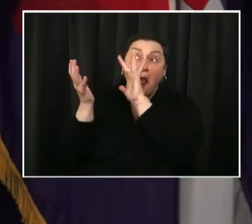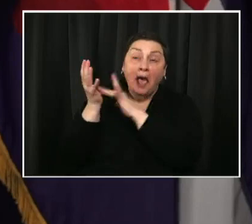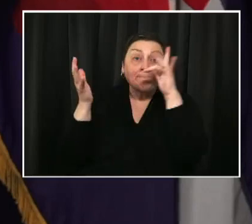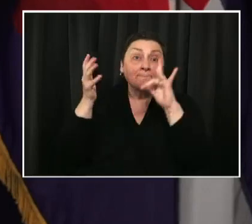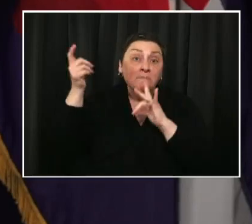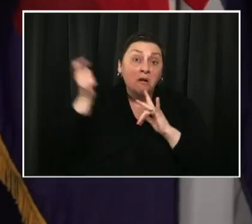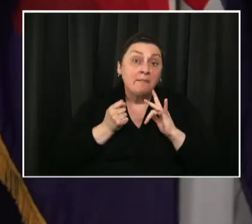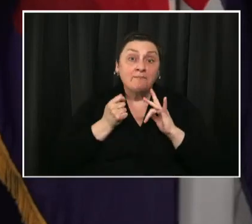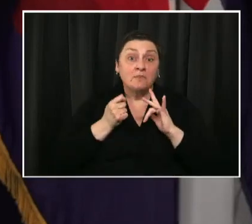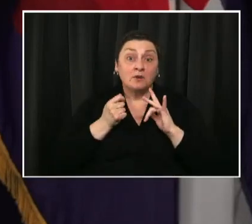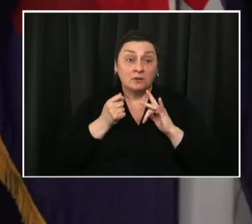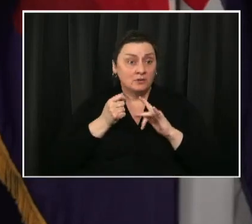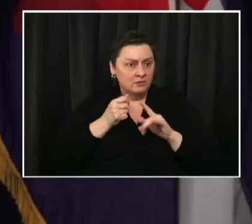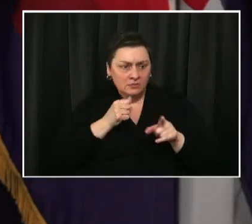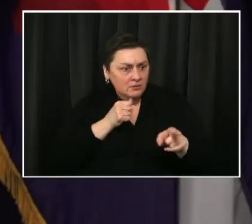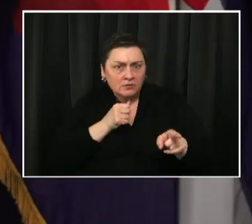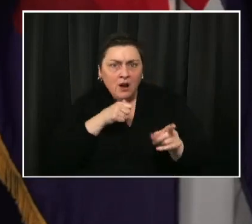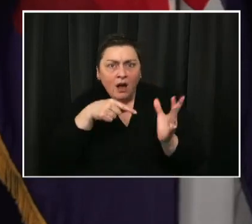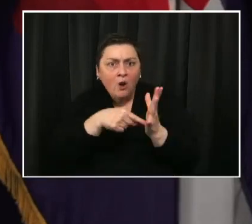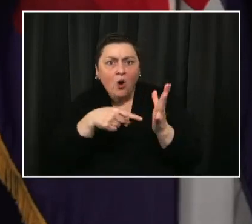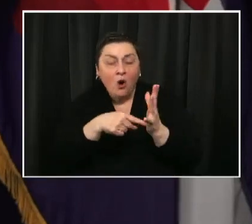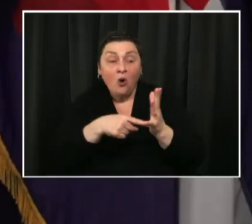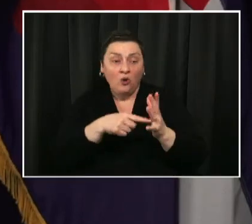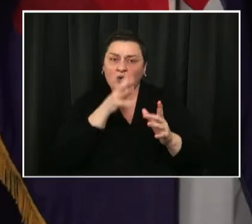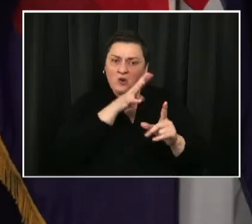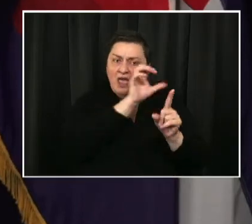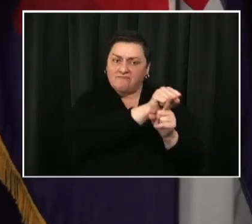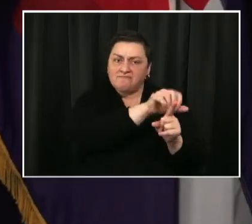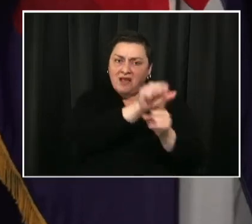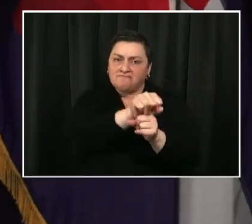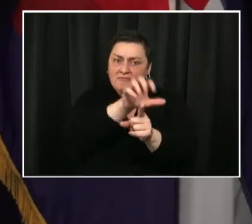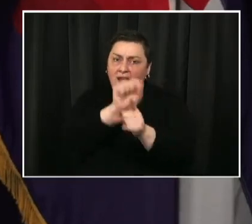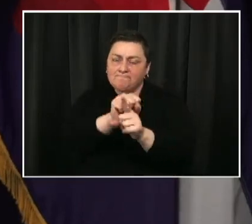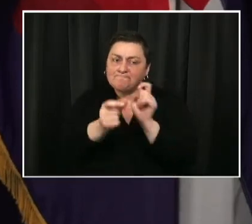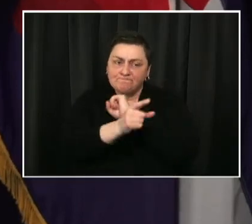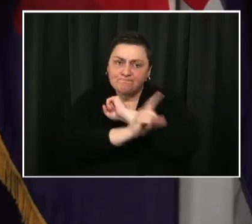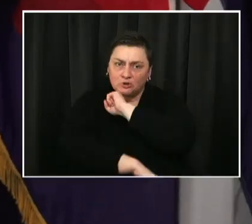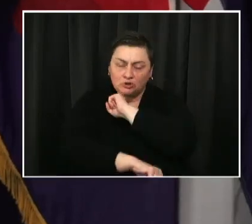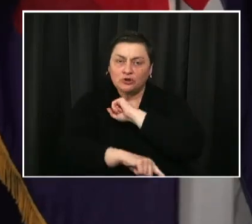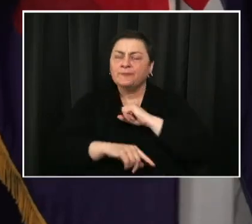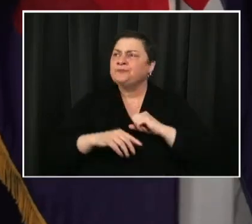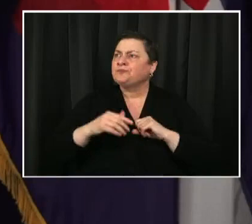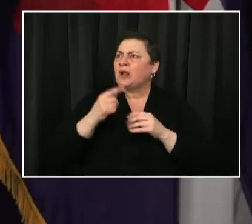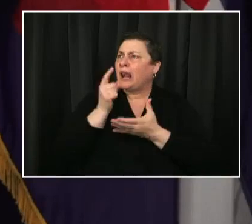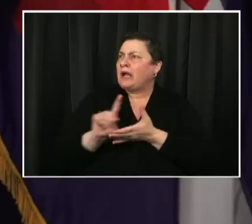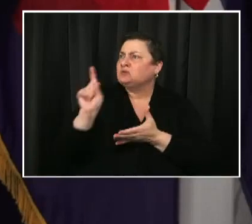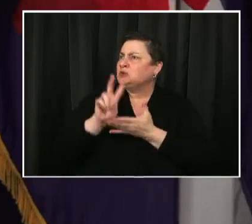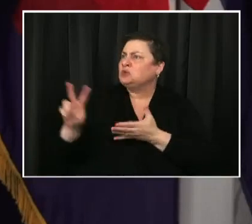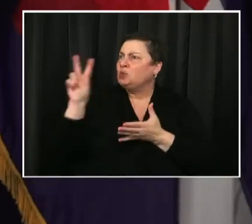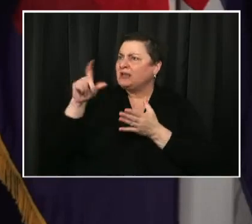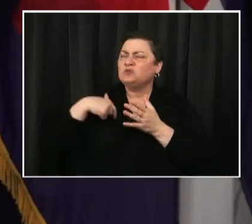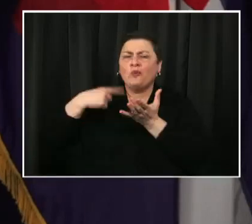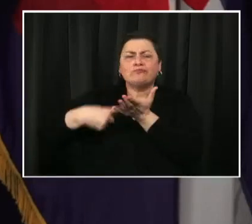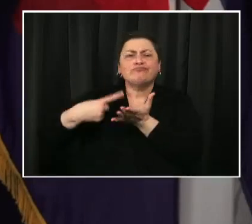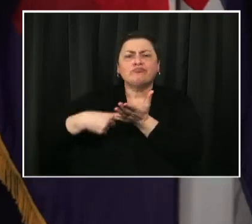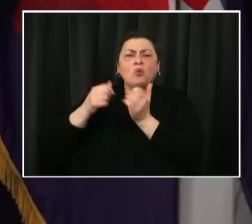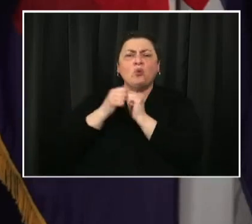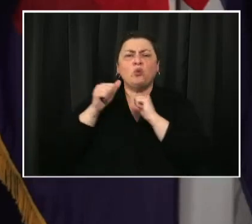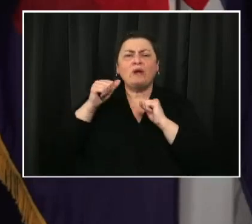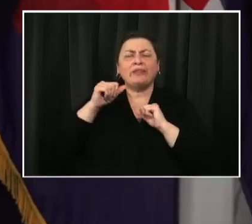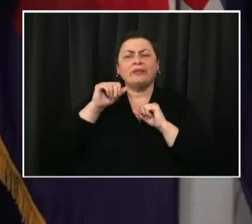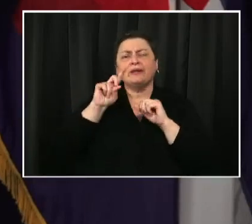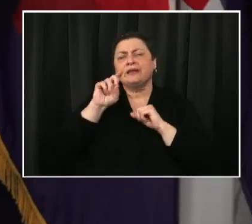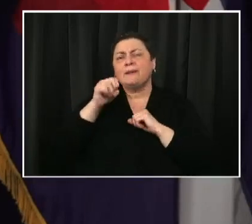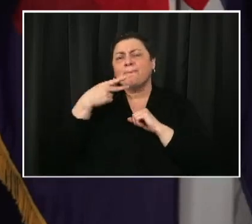weeks, obviously before the report, last 2 weeks, with Department of Treasury and the federal branch